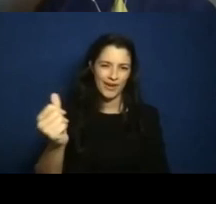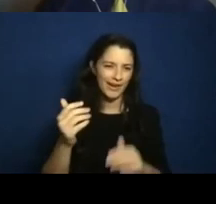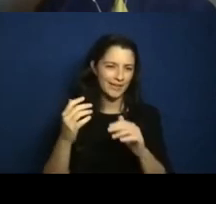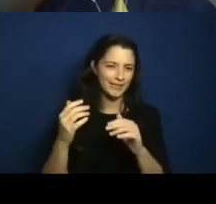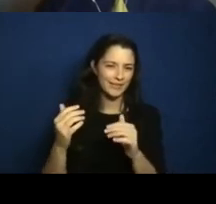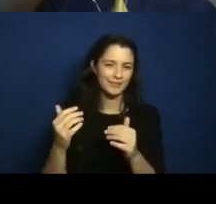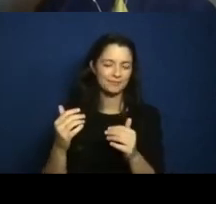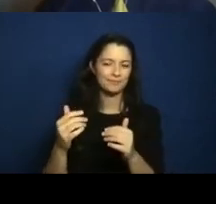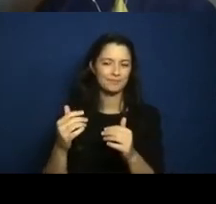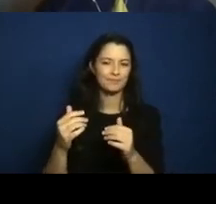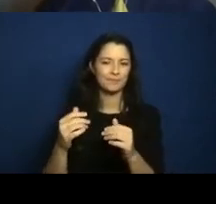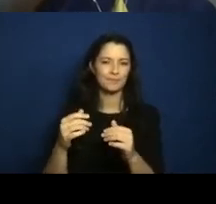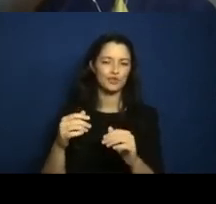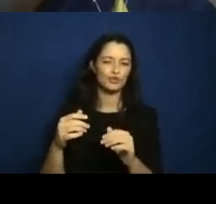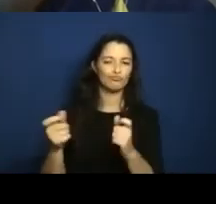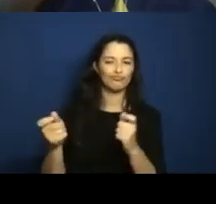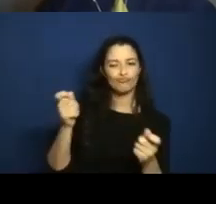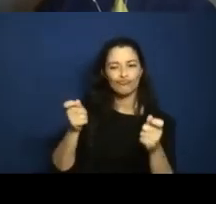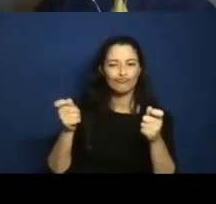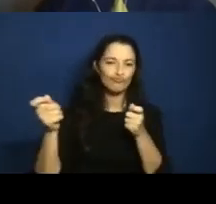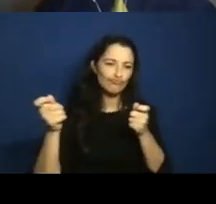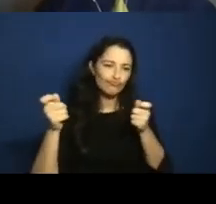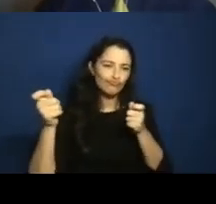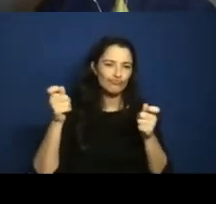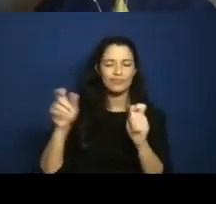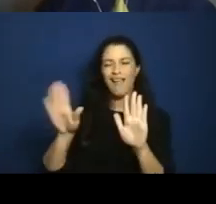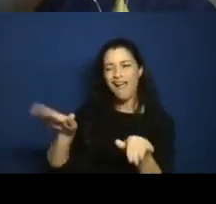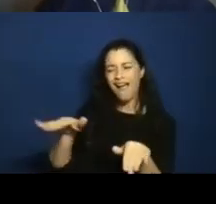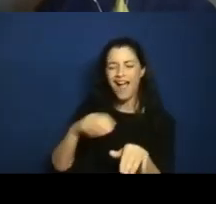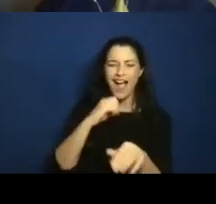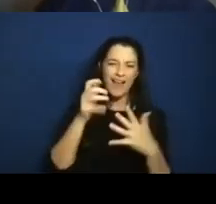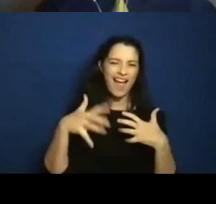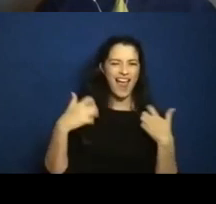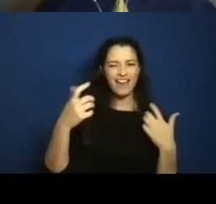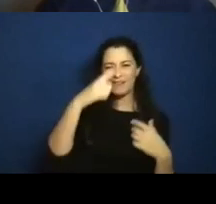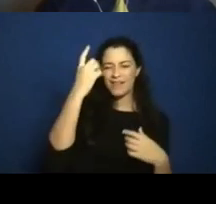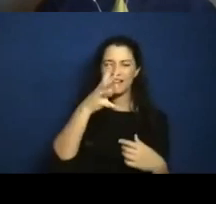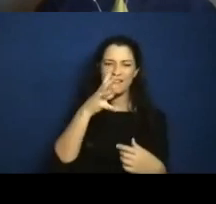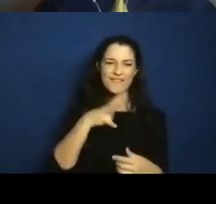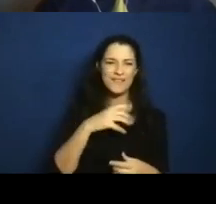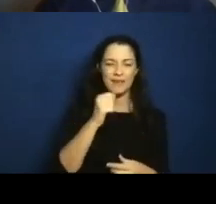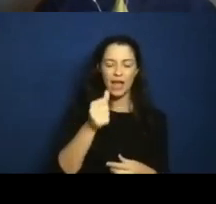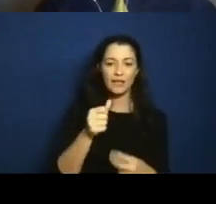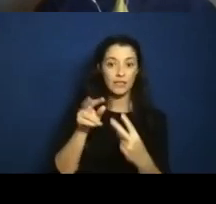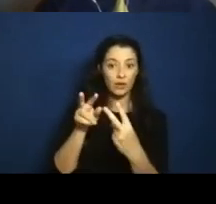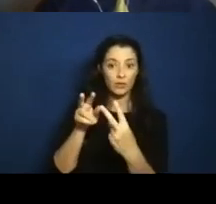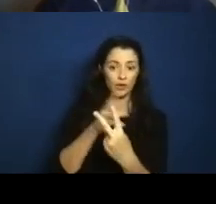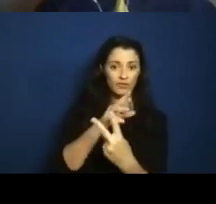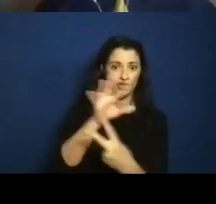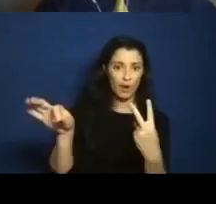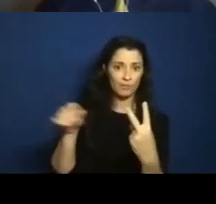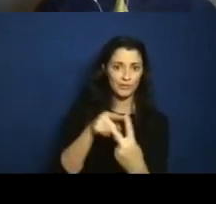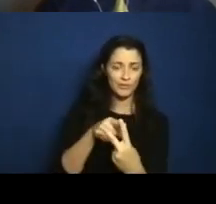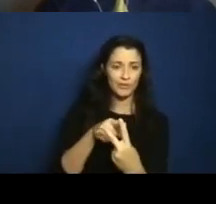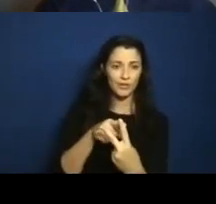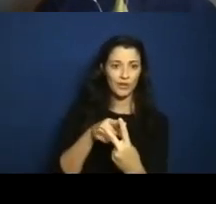different things and maneuver things differently to show people, I'm not that angry Black woman. So you either got one or two things. You got the one